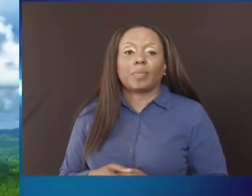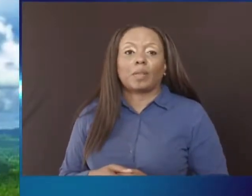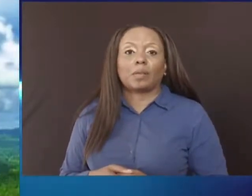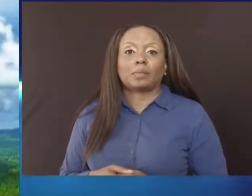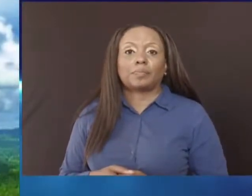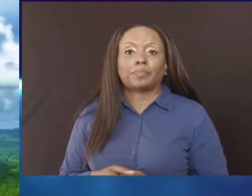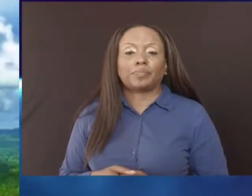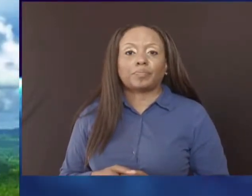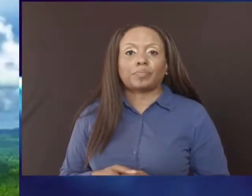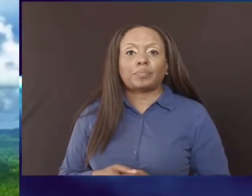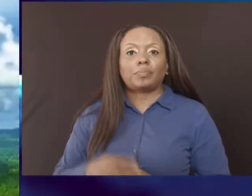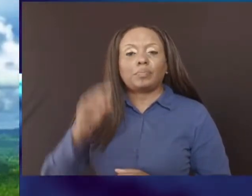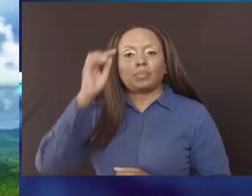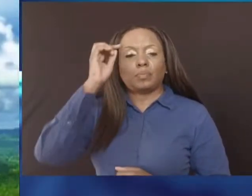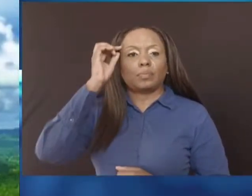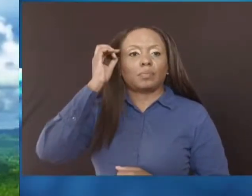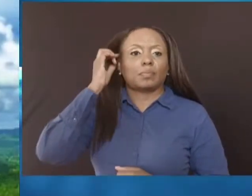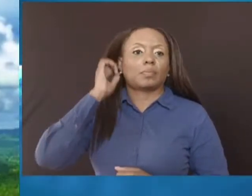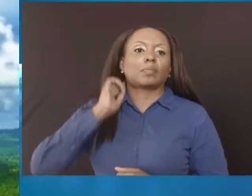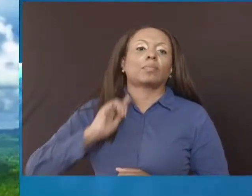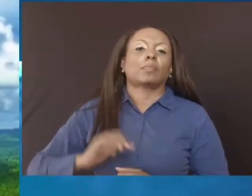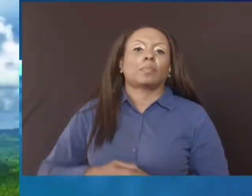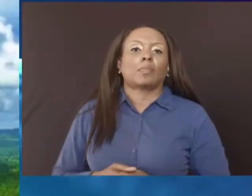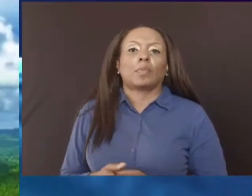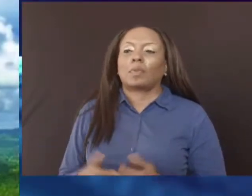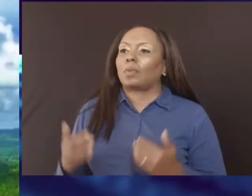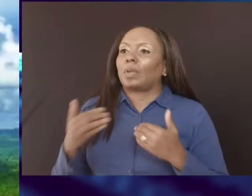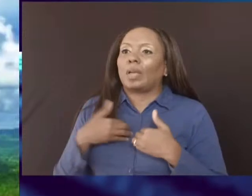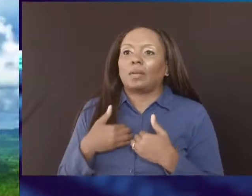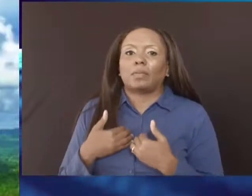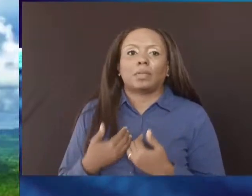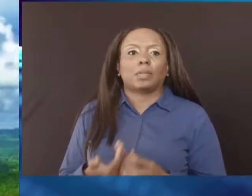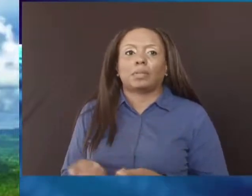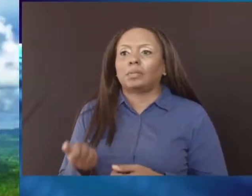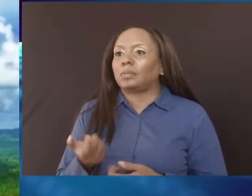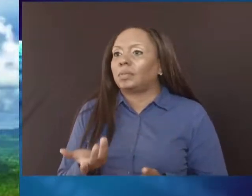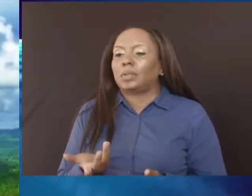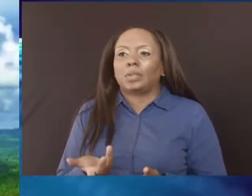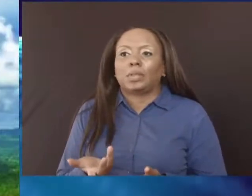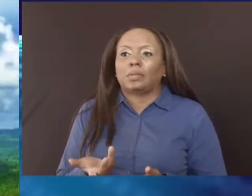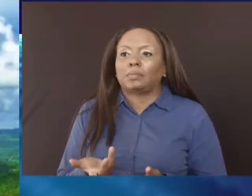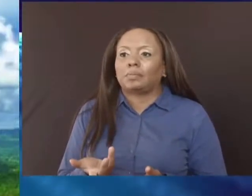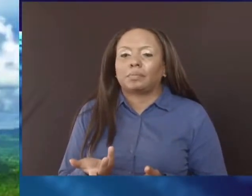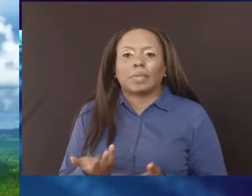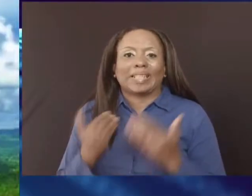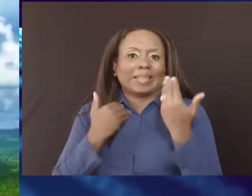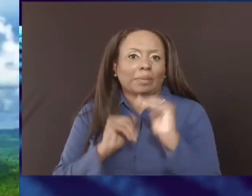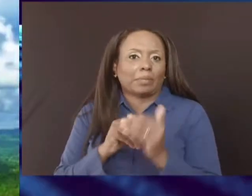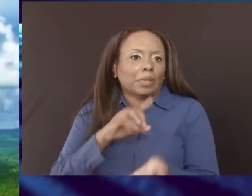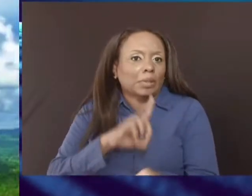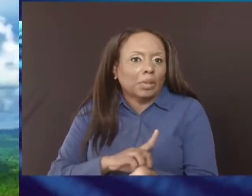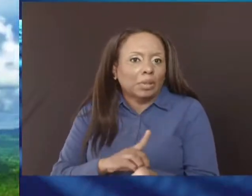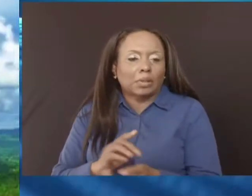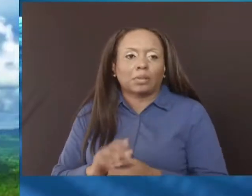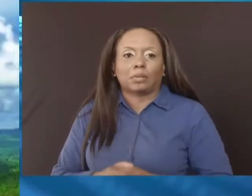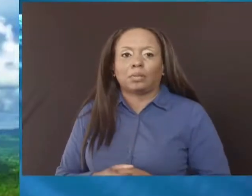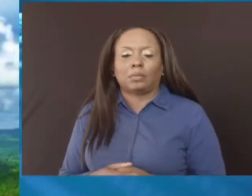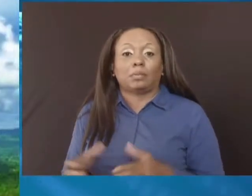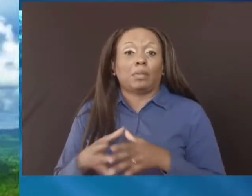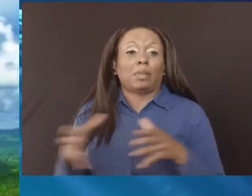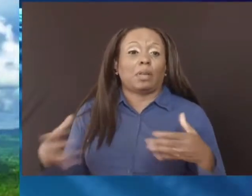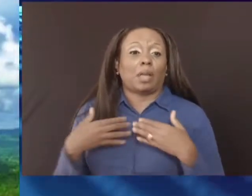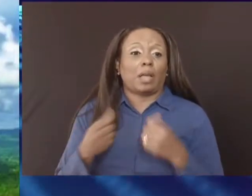stated, you know, we have a very finite amount of doctors on the island, and a lot of our doctors and